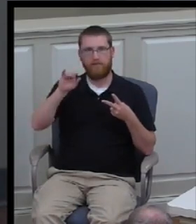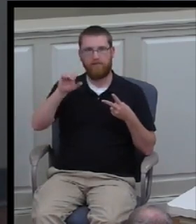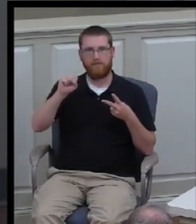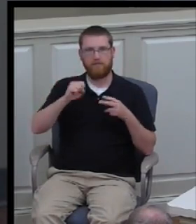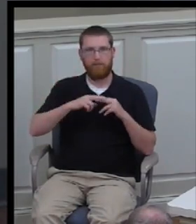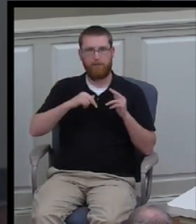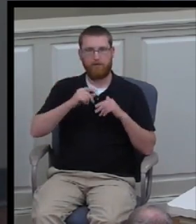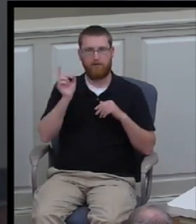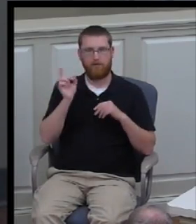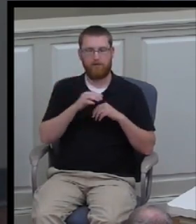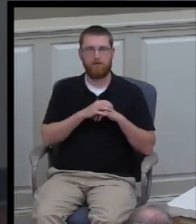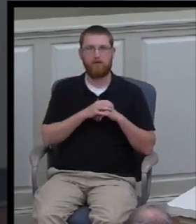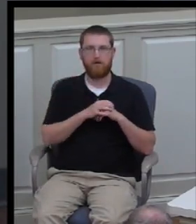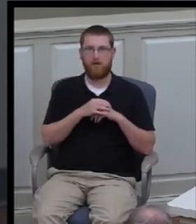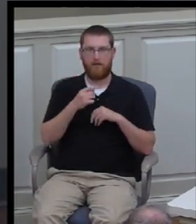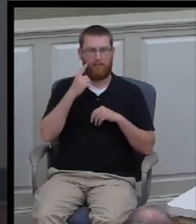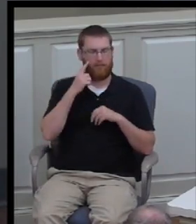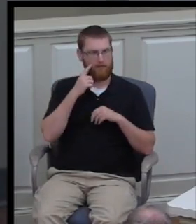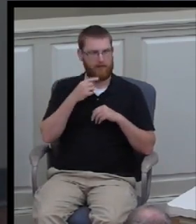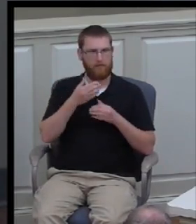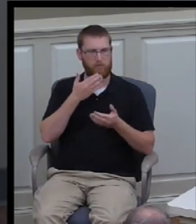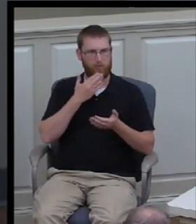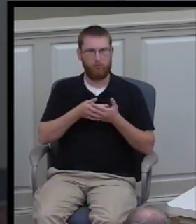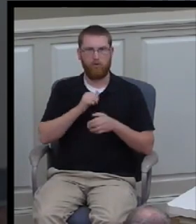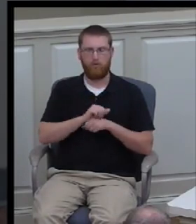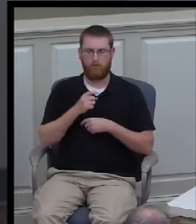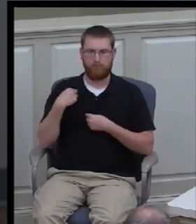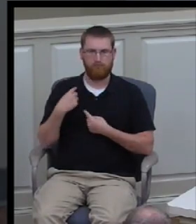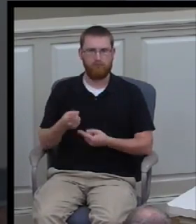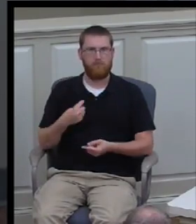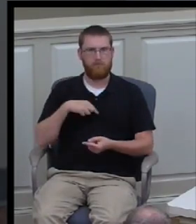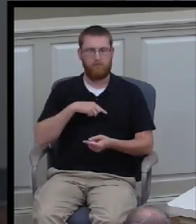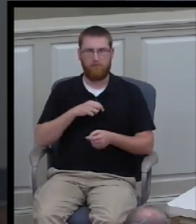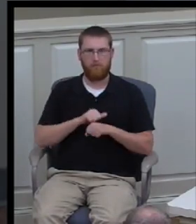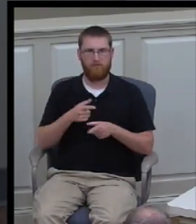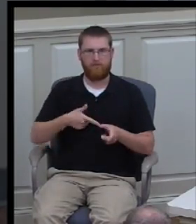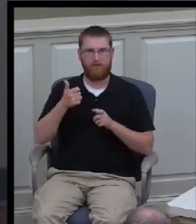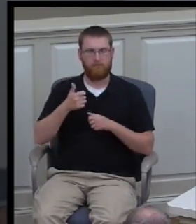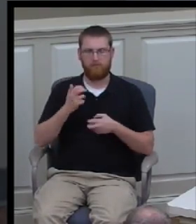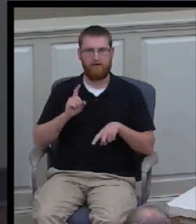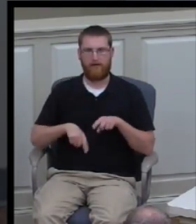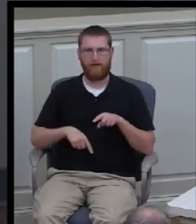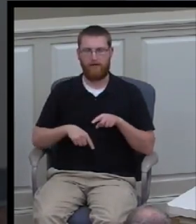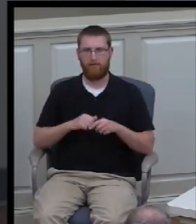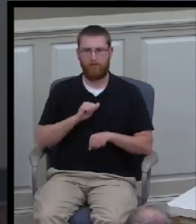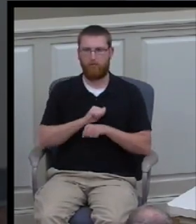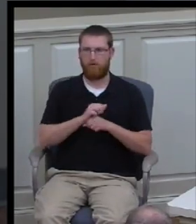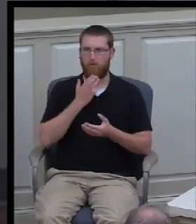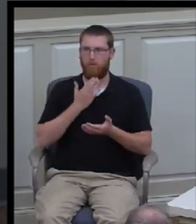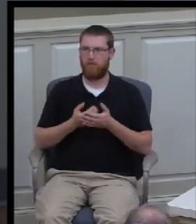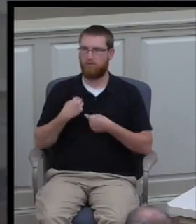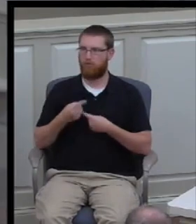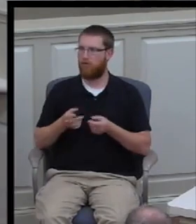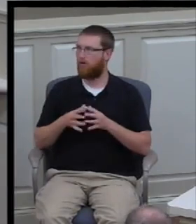I don't think we could have done it much faster than the guys have been doing it. So if there's any other questions, I